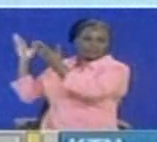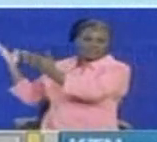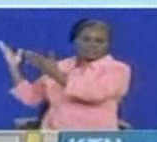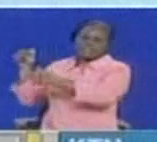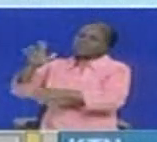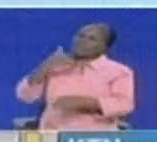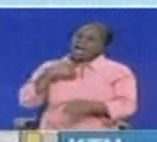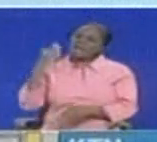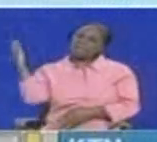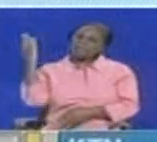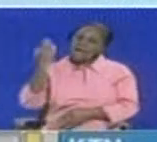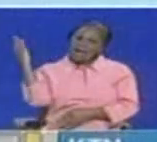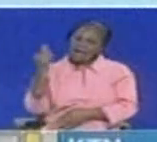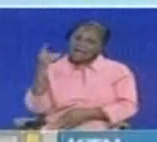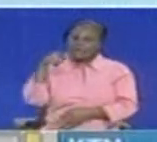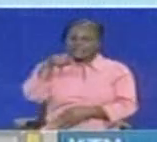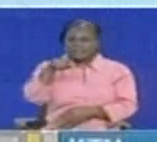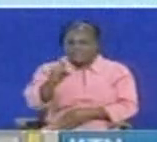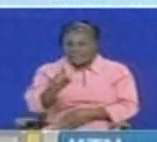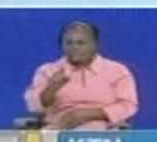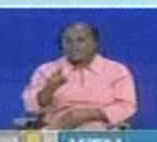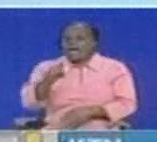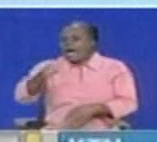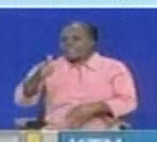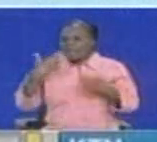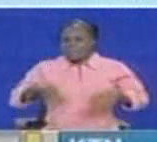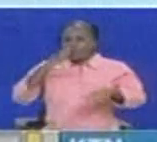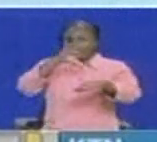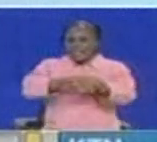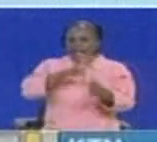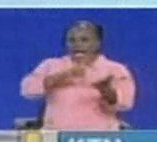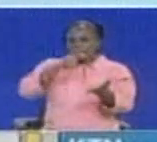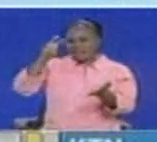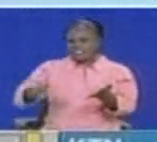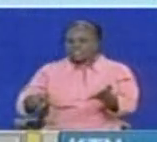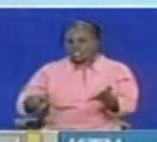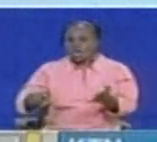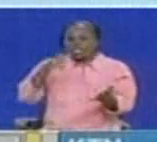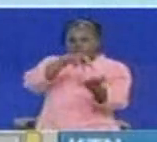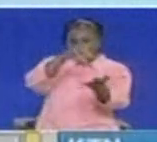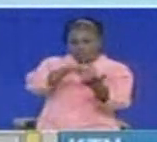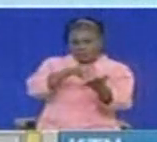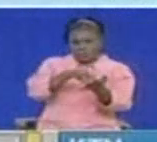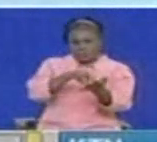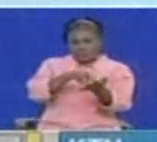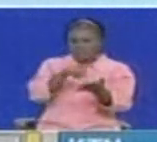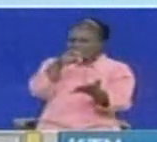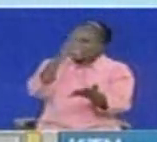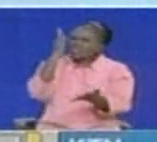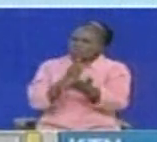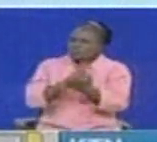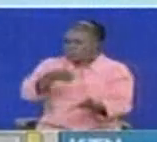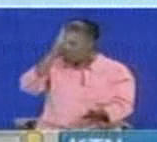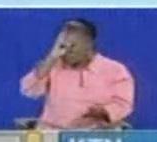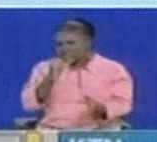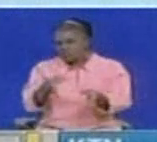carrying on in this manner? Are they goons who are taking advantage of the situation? Or as Babu Owino was saying, is that a police officer?